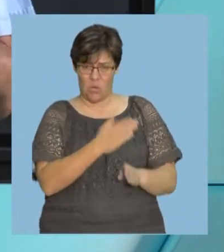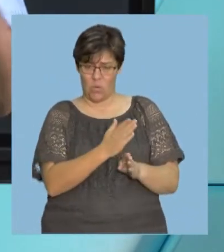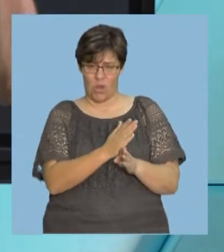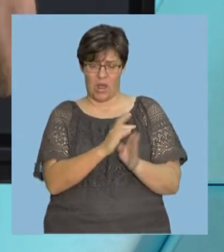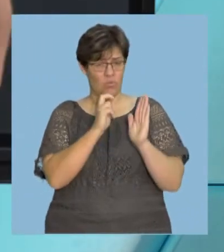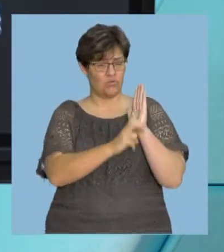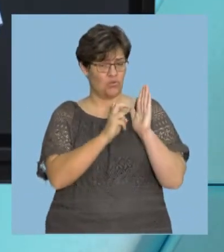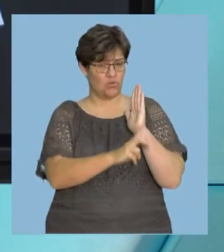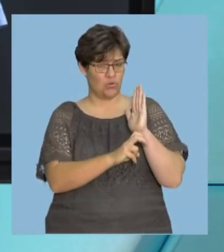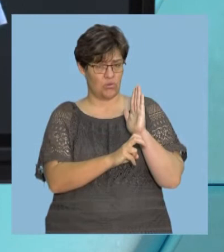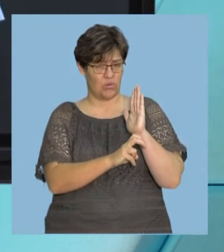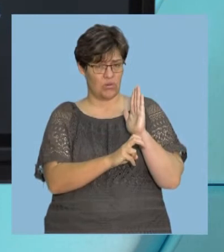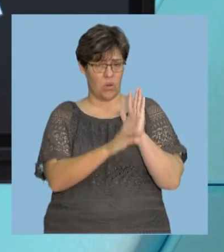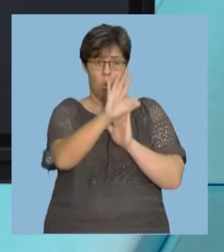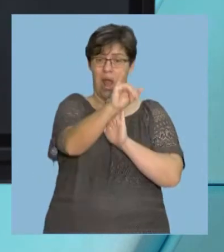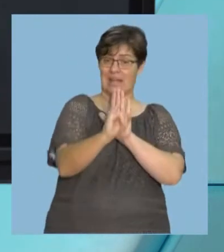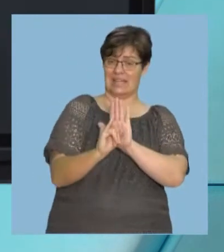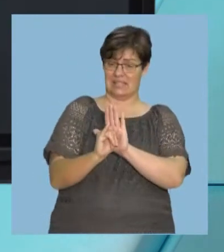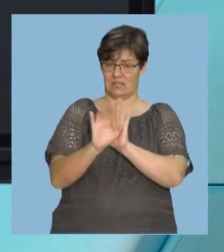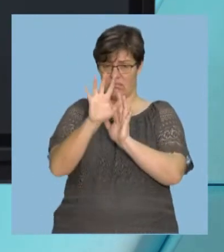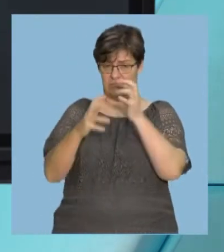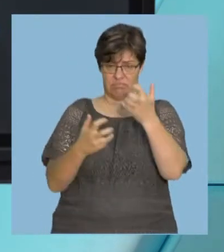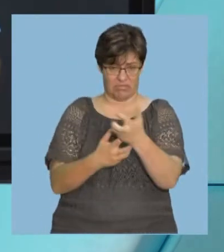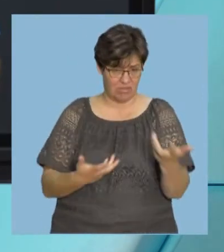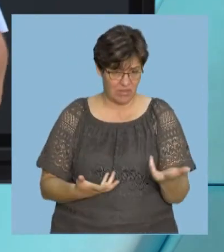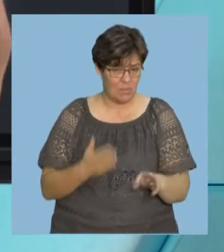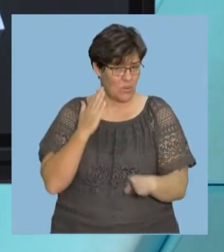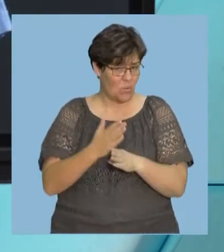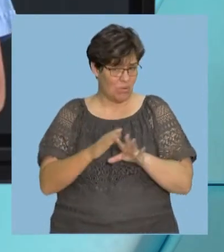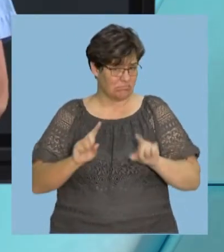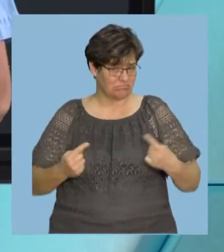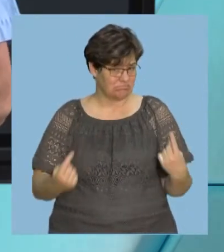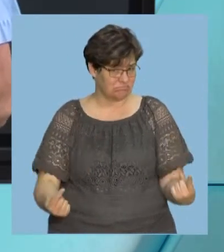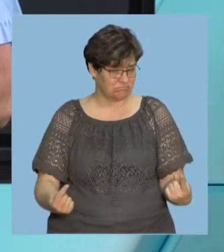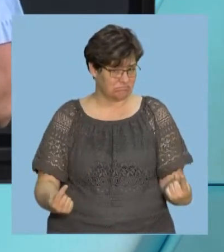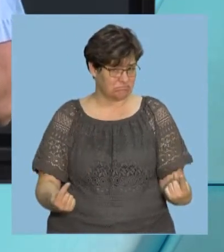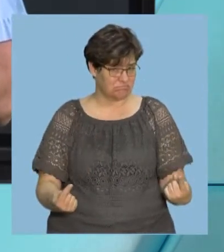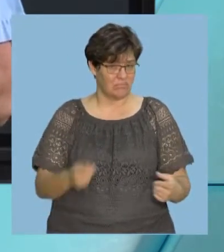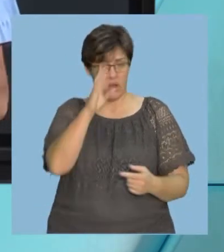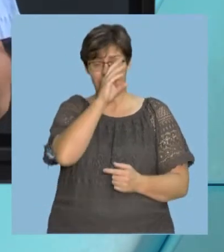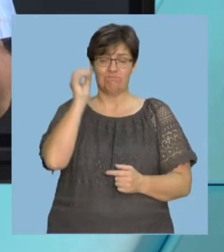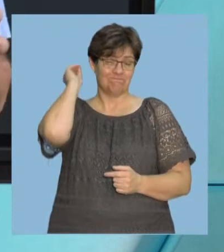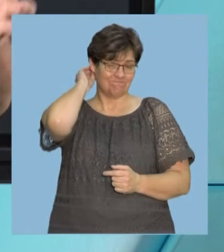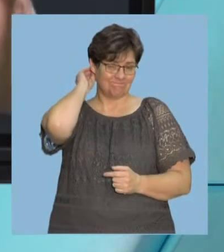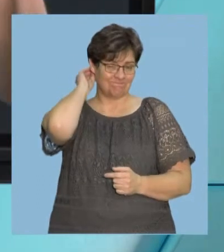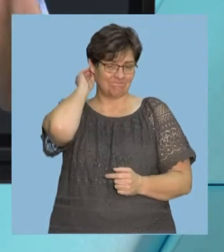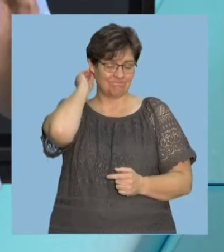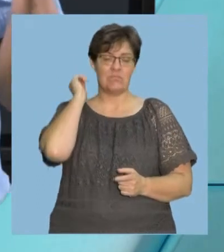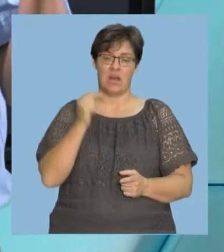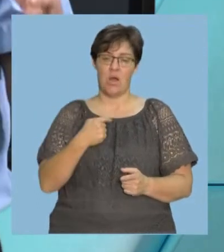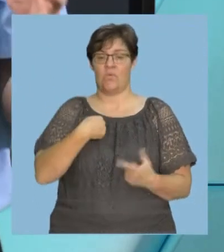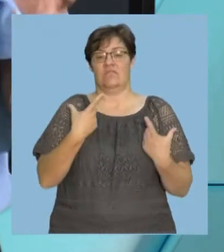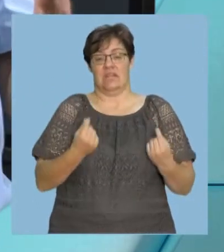this rule or identity doesn't hold true? Well, remember, in